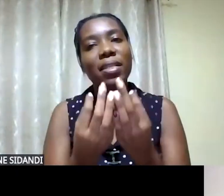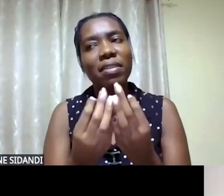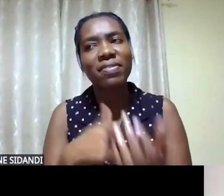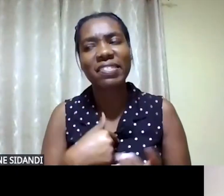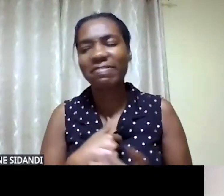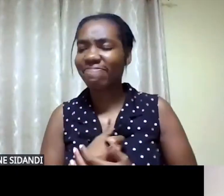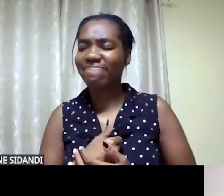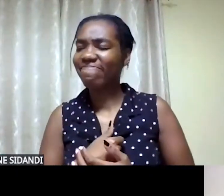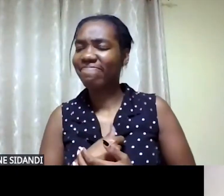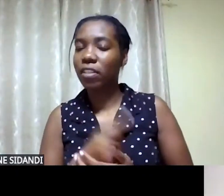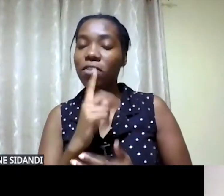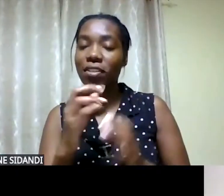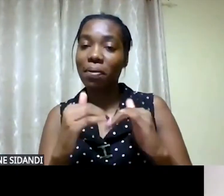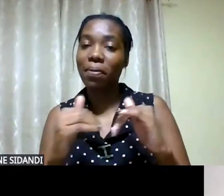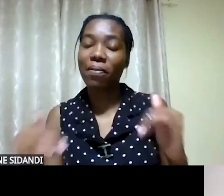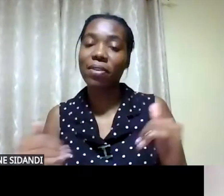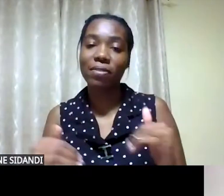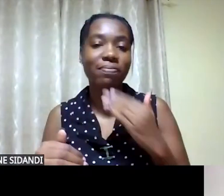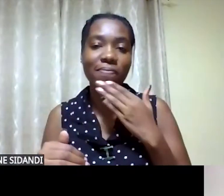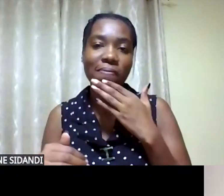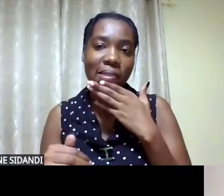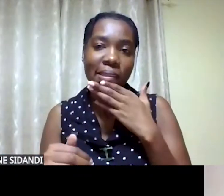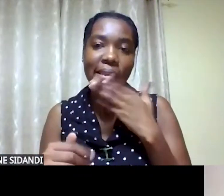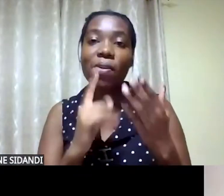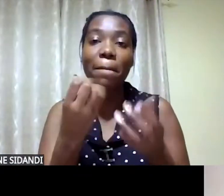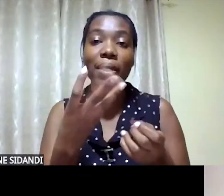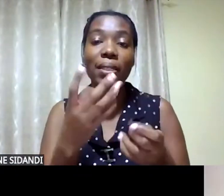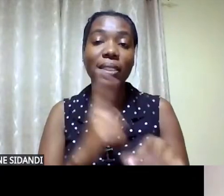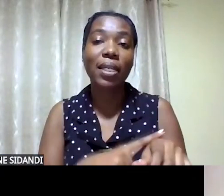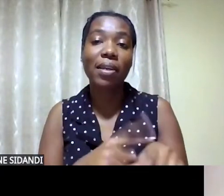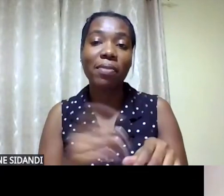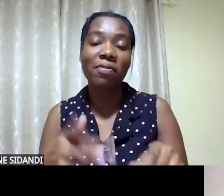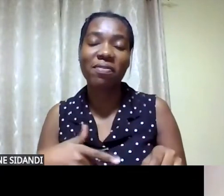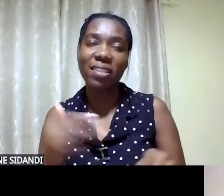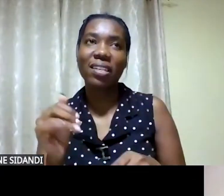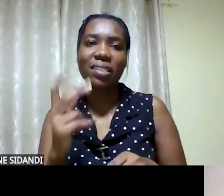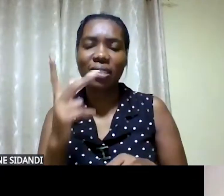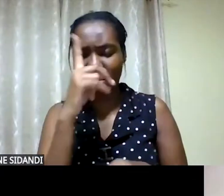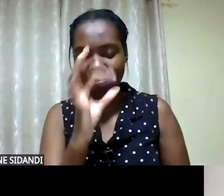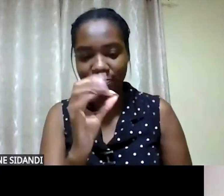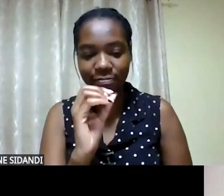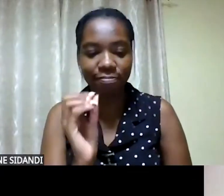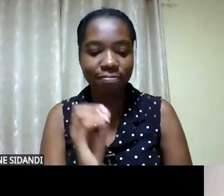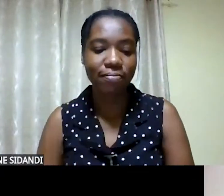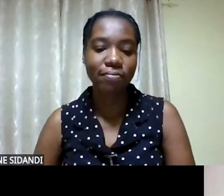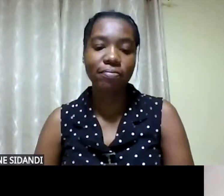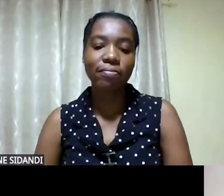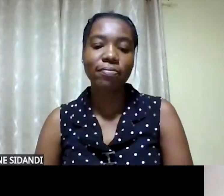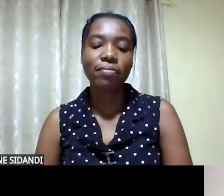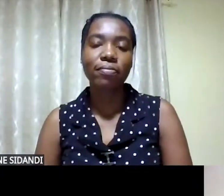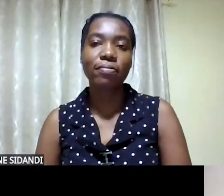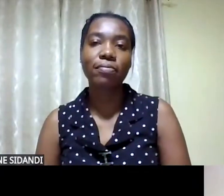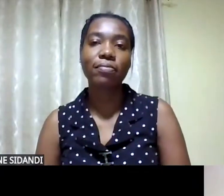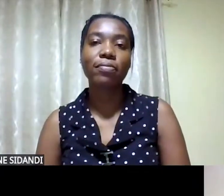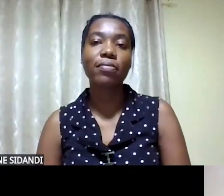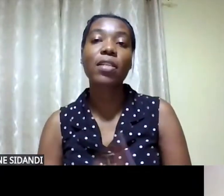to separate that, or they're not, most of the time, they're not able to take that seriously. Yeah. So if you might want to speak